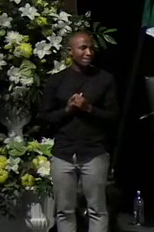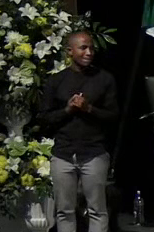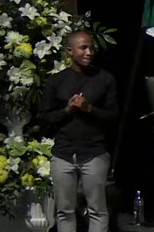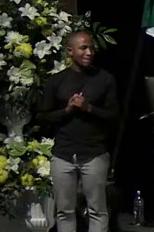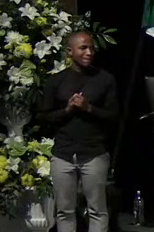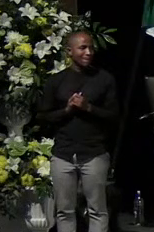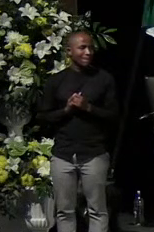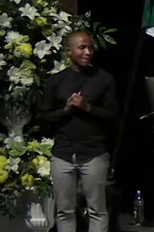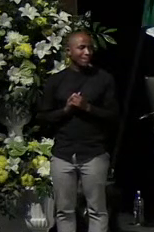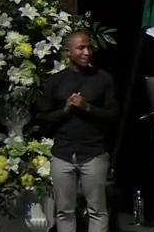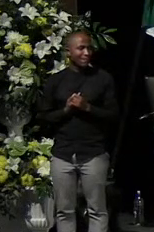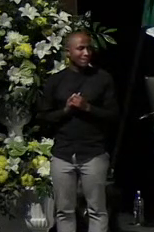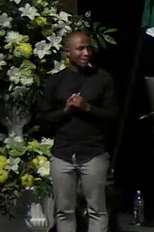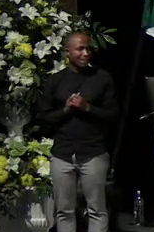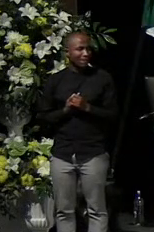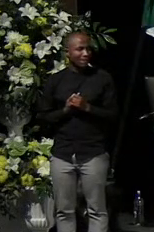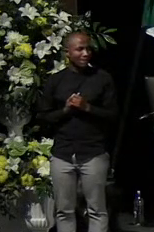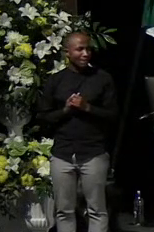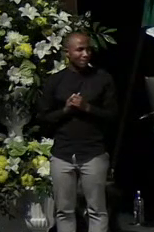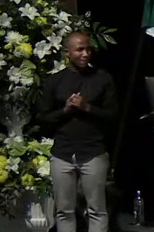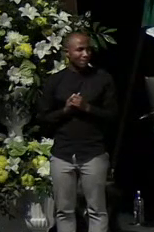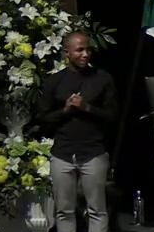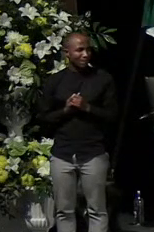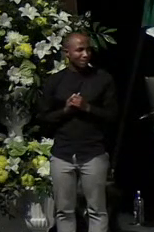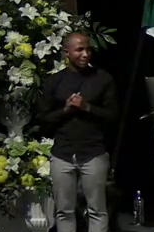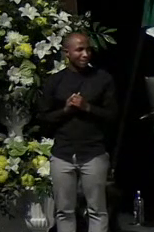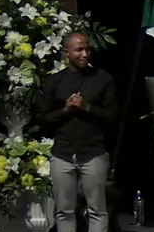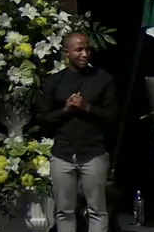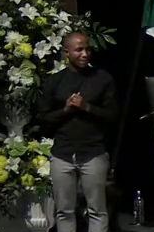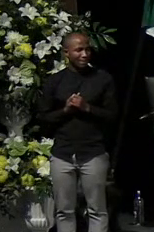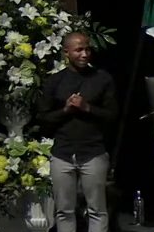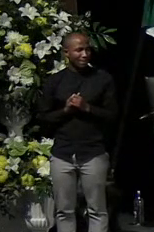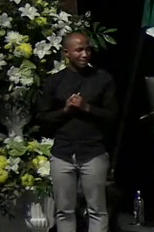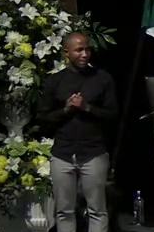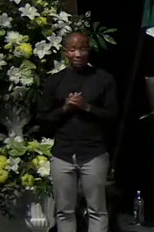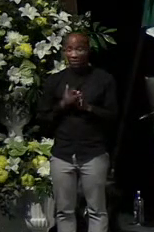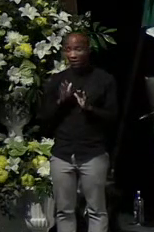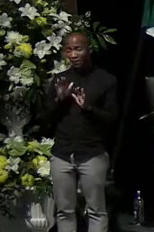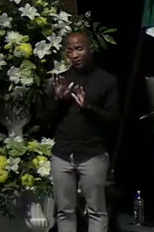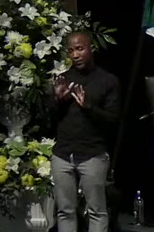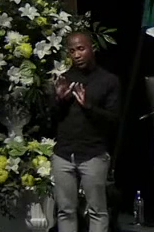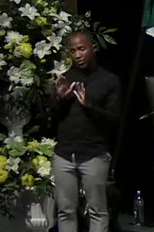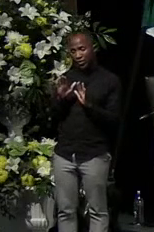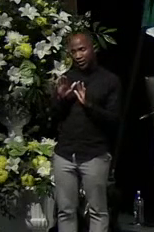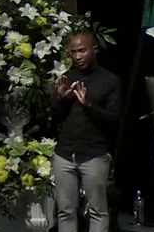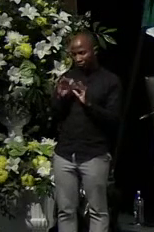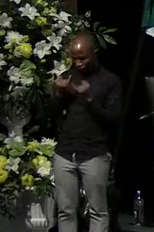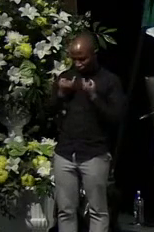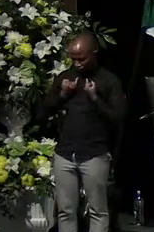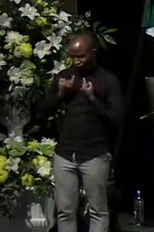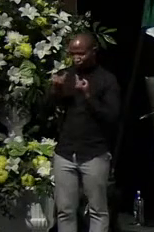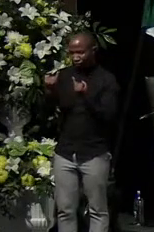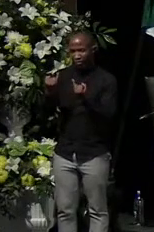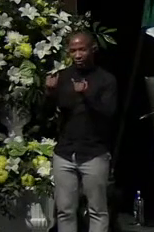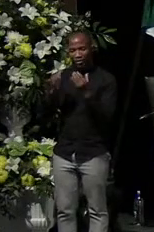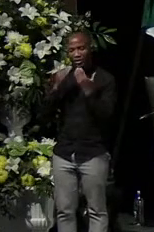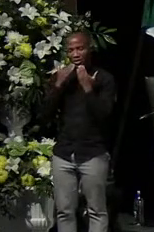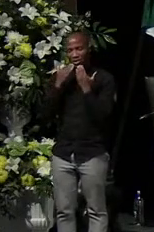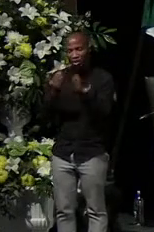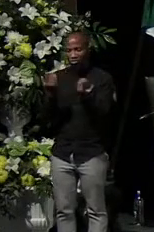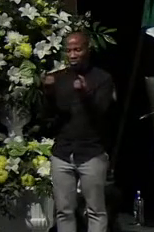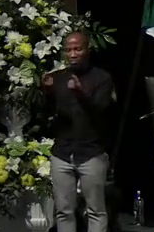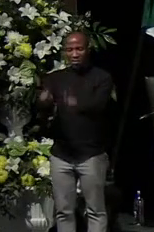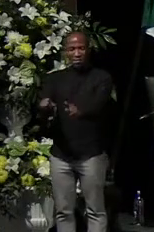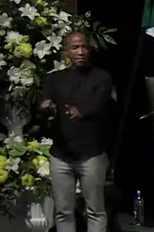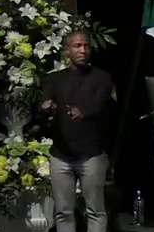dog thank you very much for inviting me to come here uh I I'm